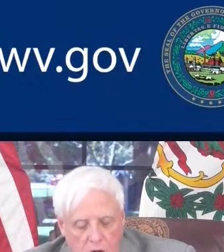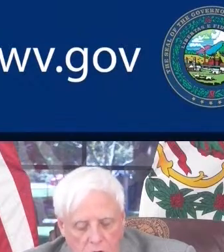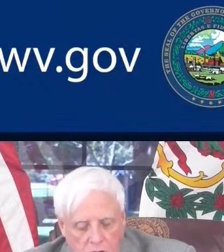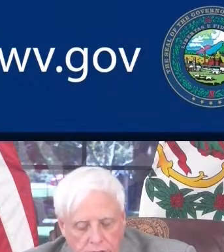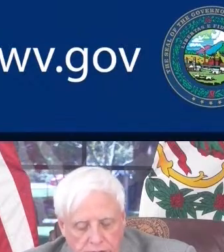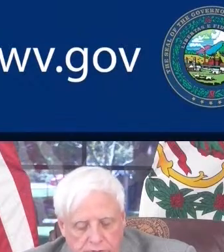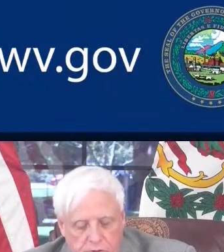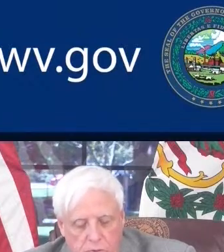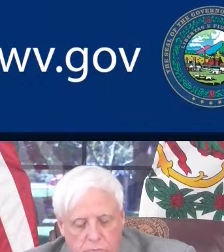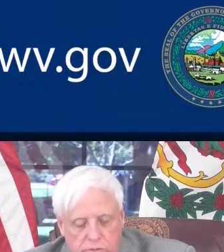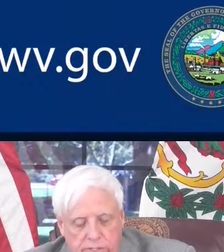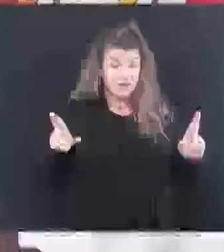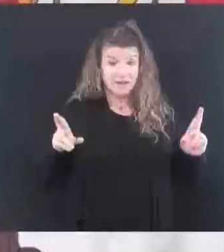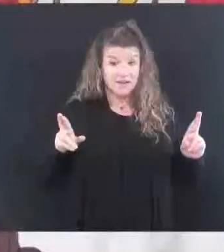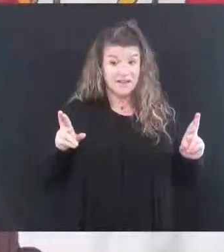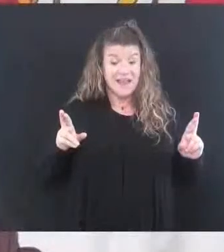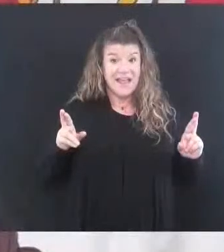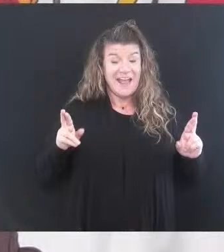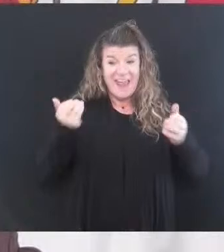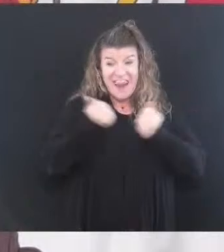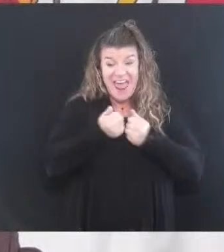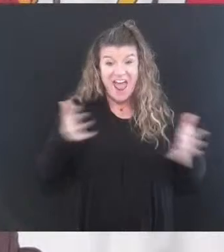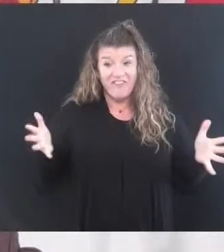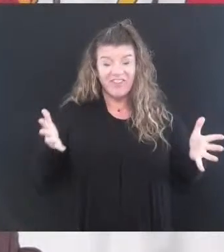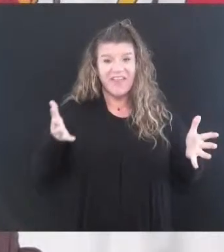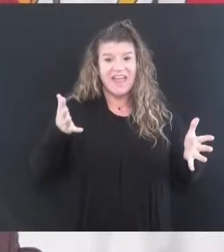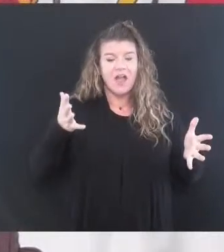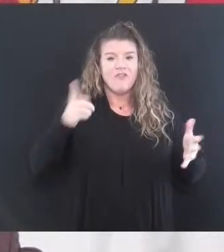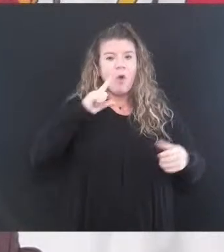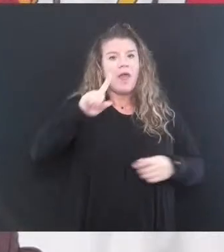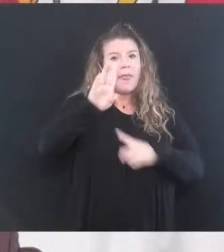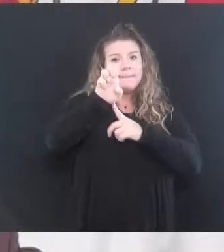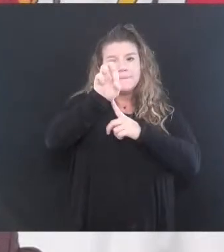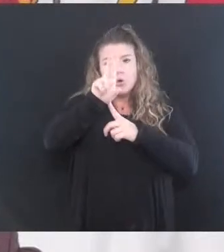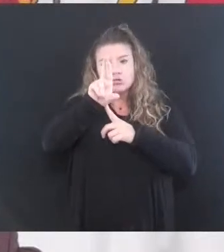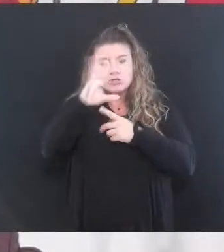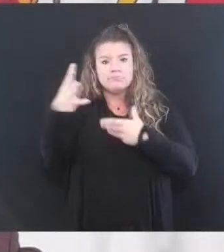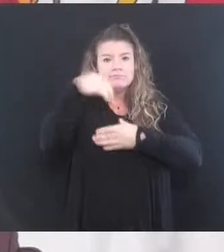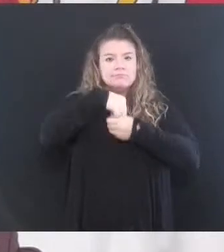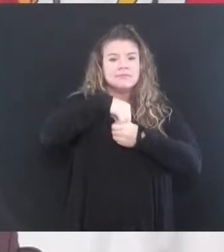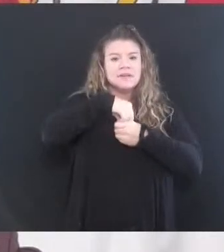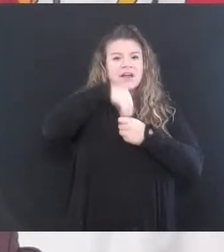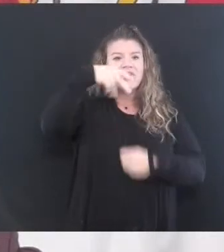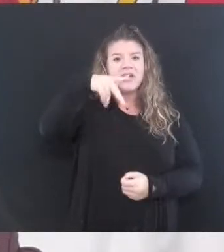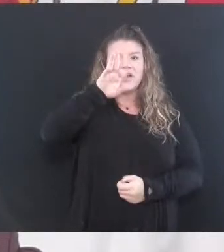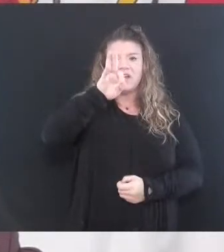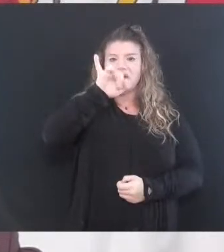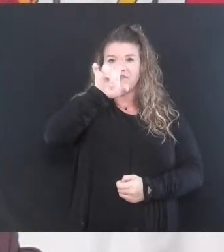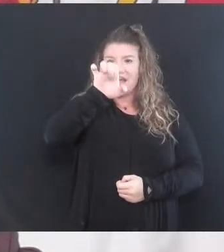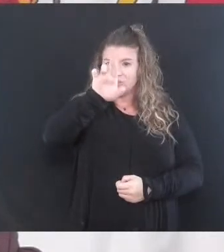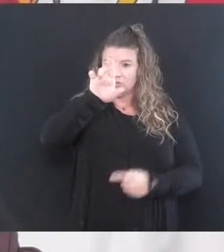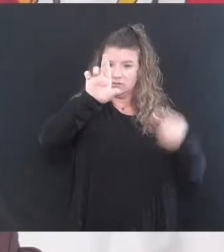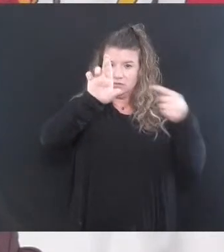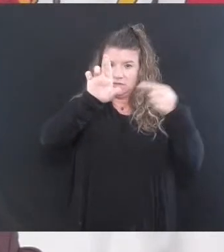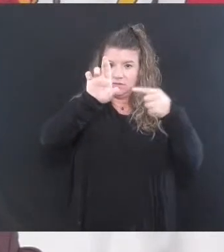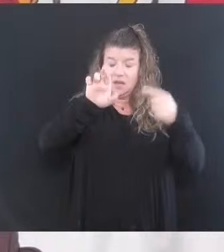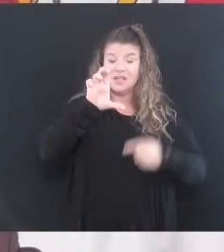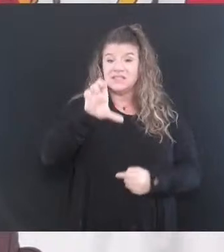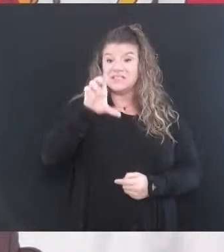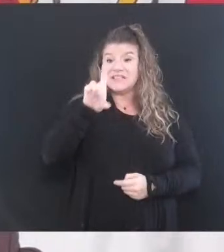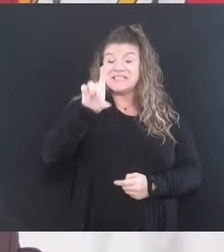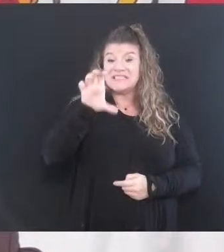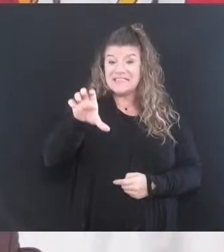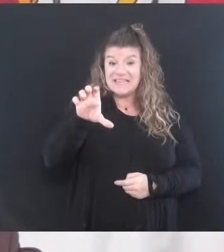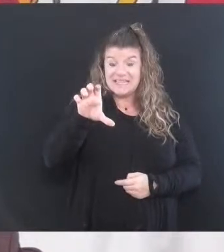and all of this centers around Pfizer. It's about Pfizer and Pfizer and Pfizer. The